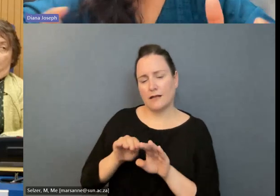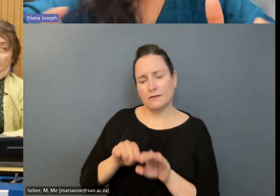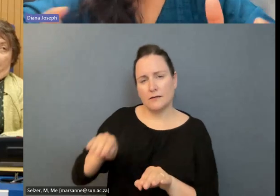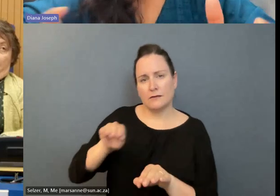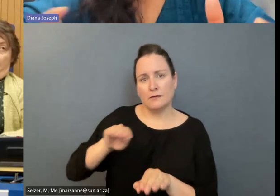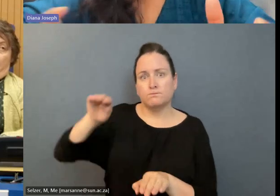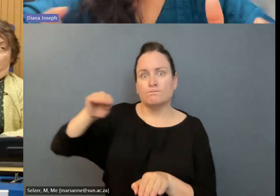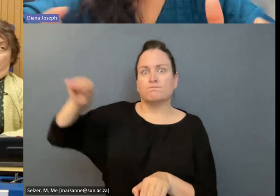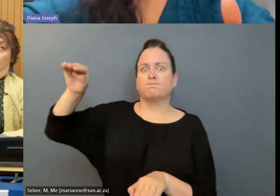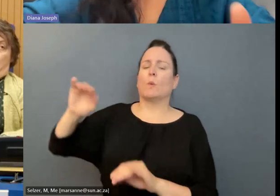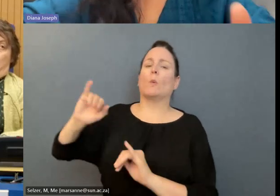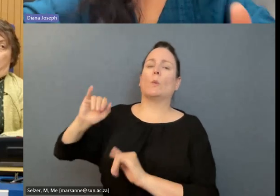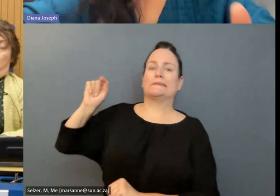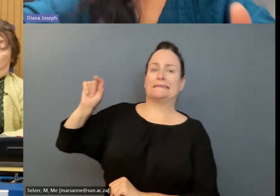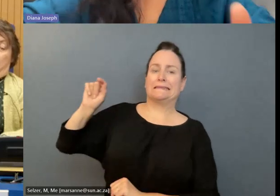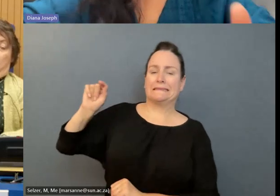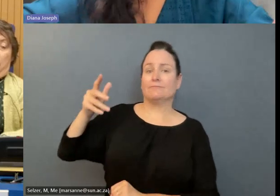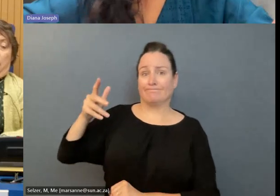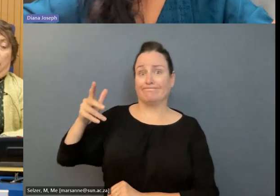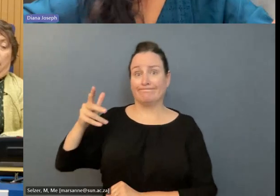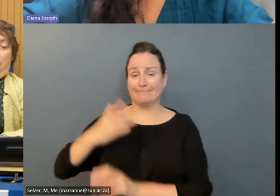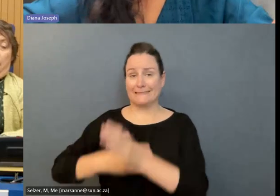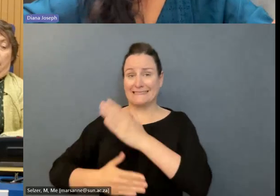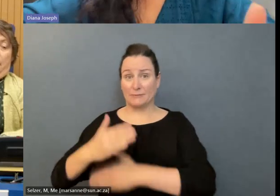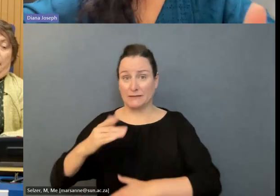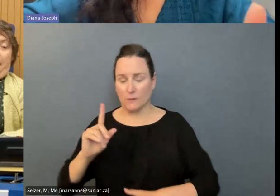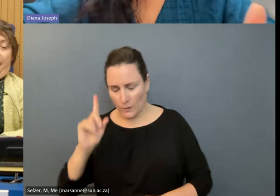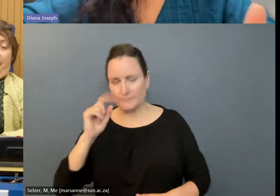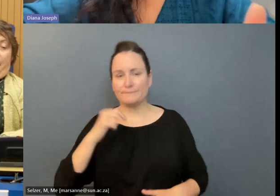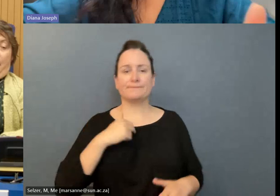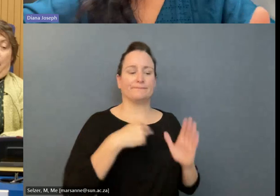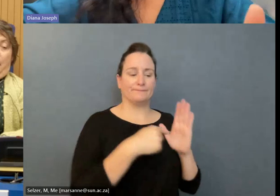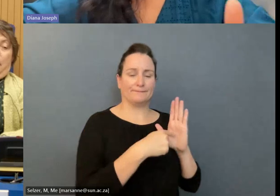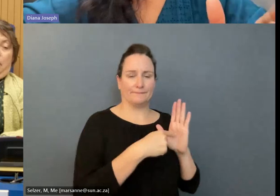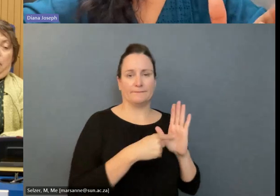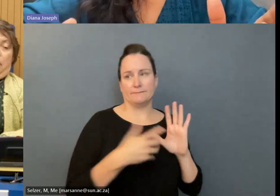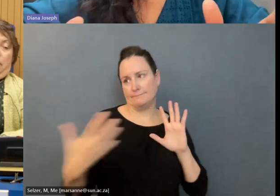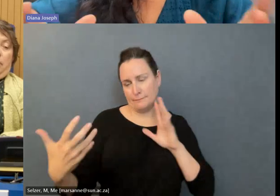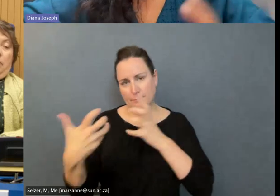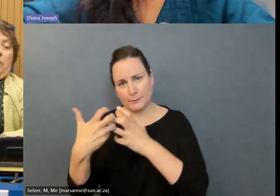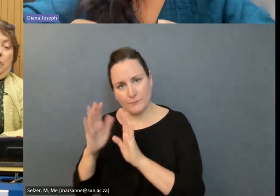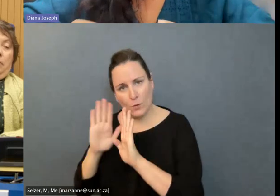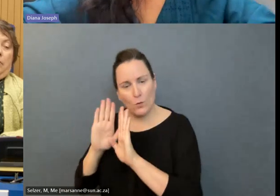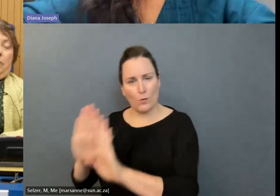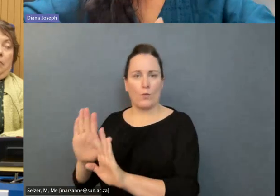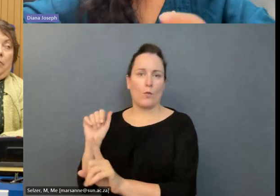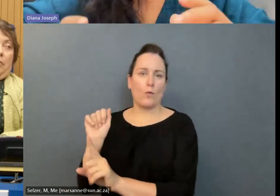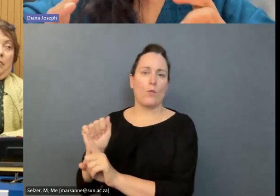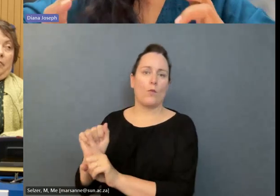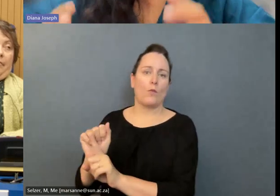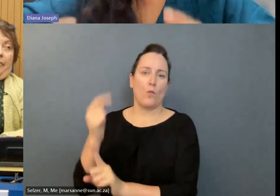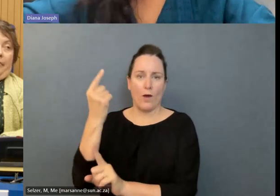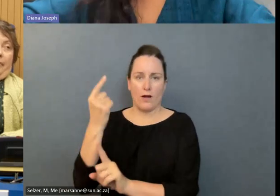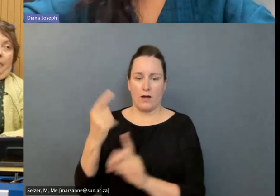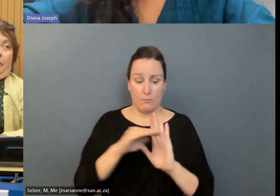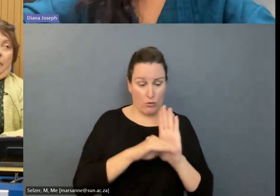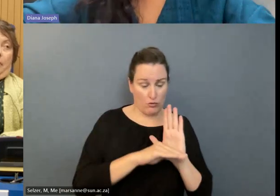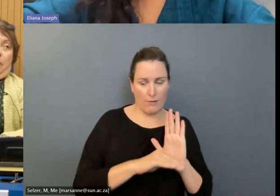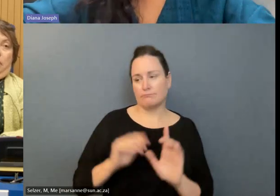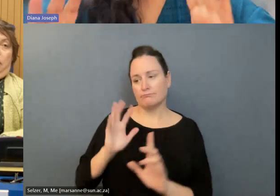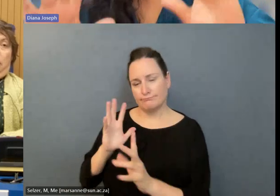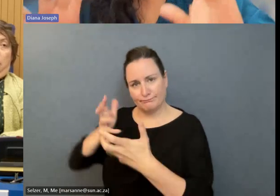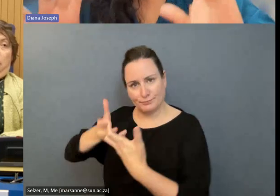severe that we really, really have to focus on IEPs, because their learning curves have shown greater impact in terms of IEP